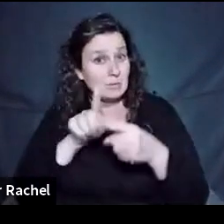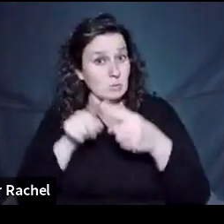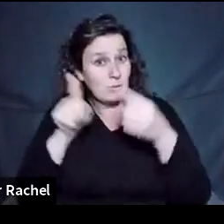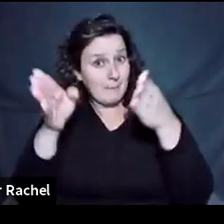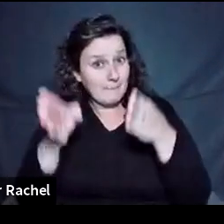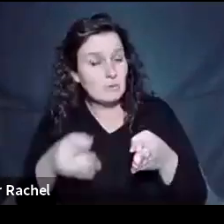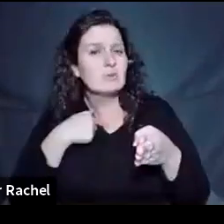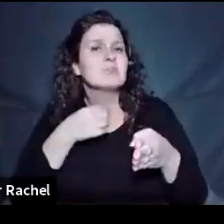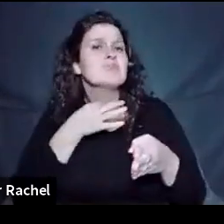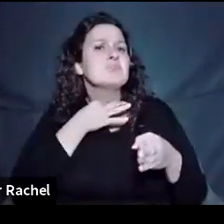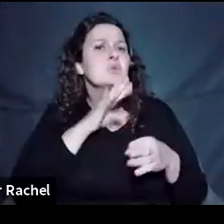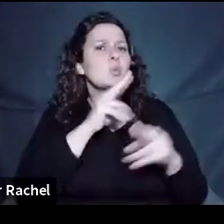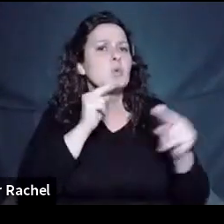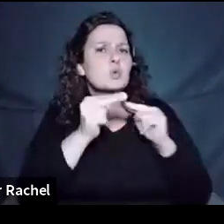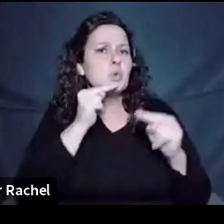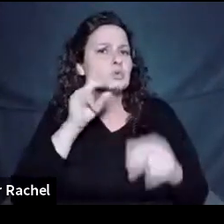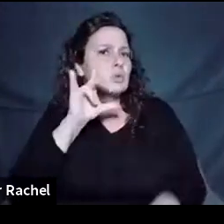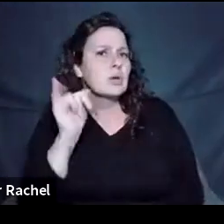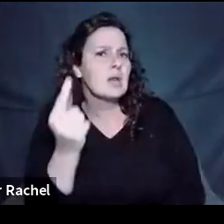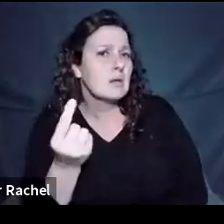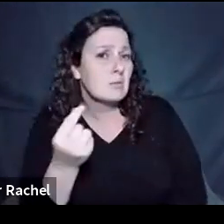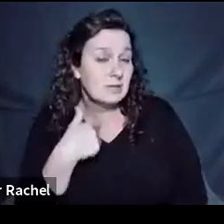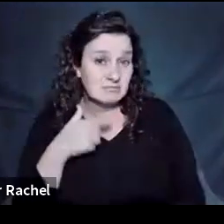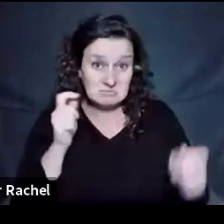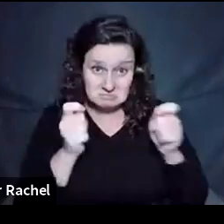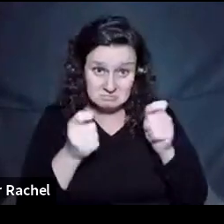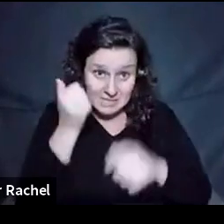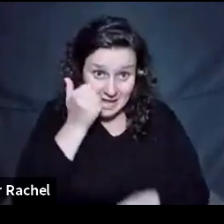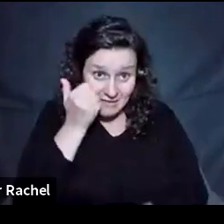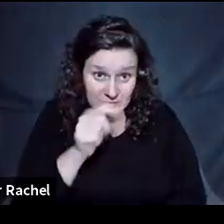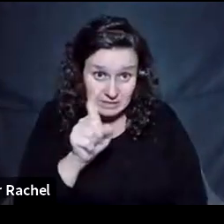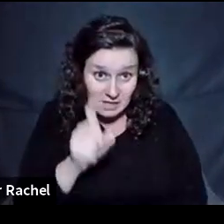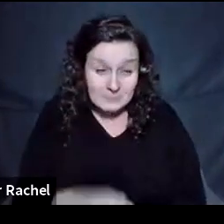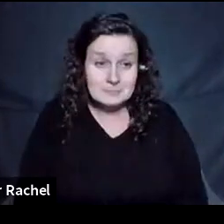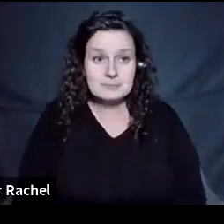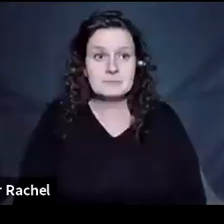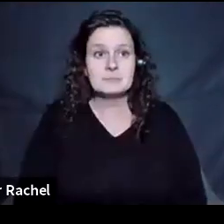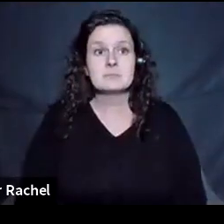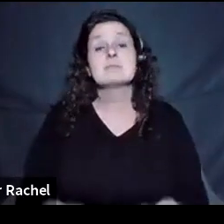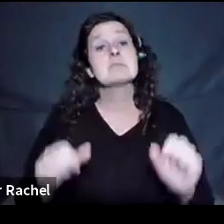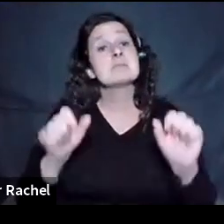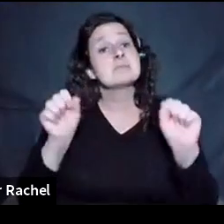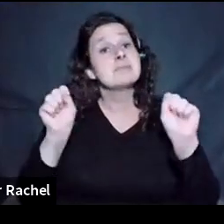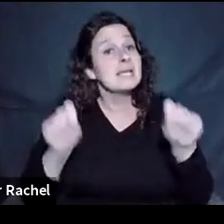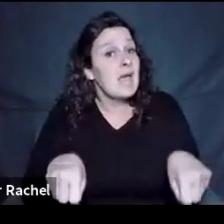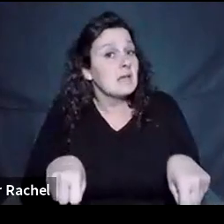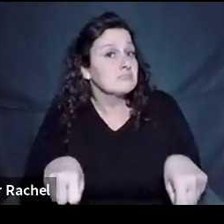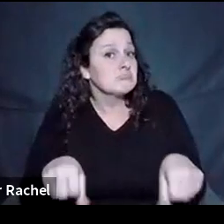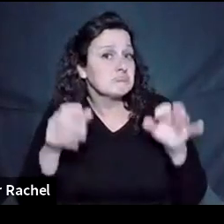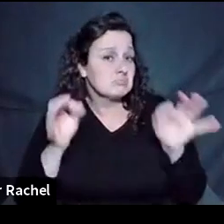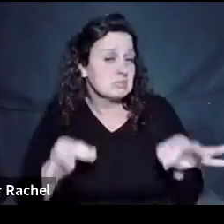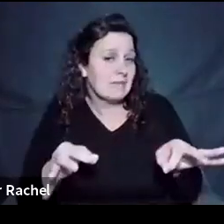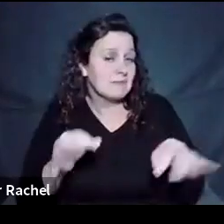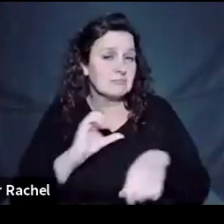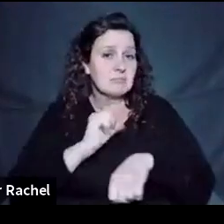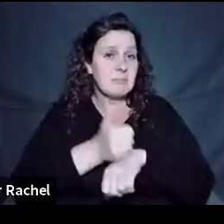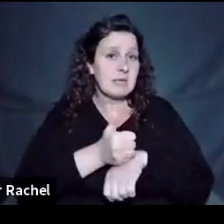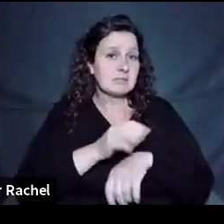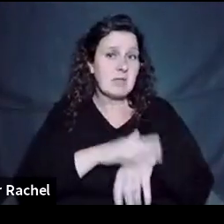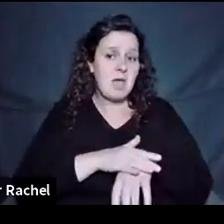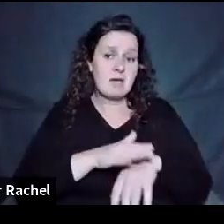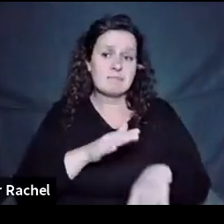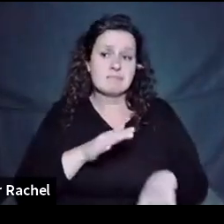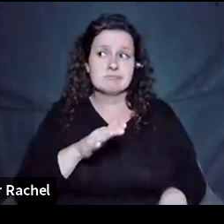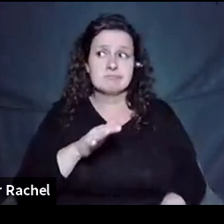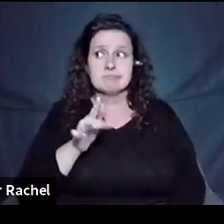your negotiation look like, and does it change from day to day? It can, definitely based on,